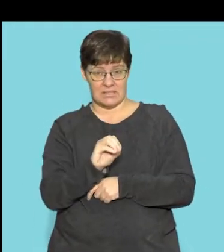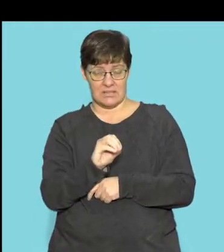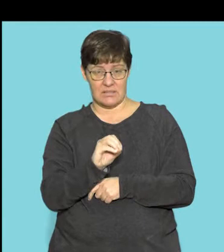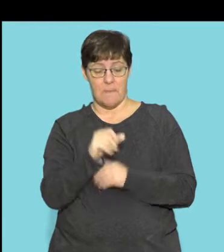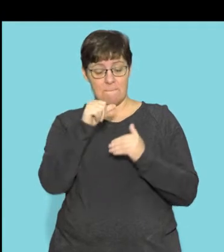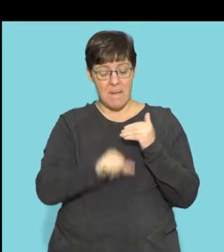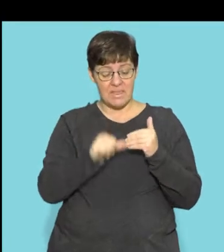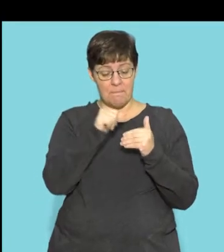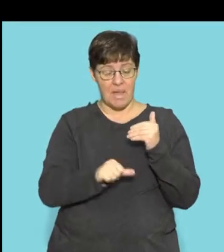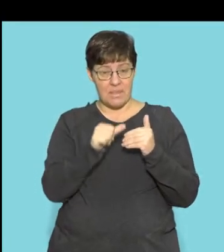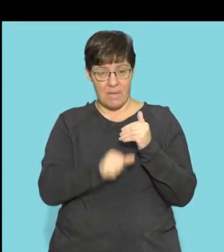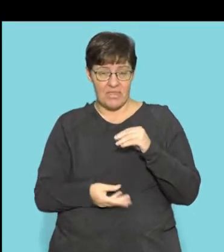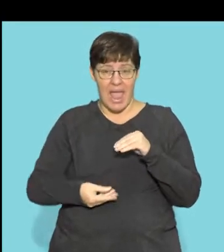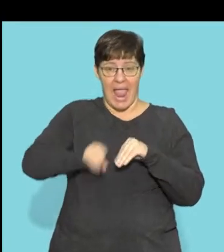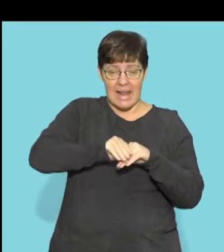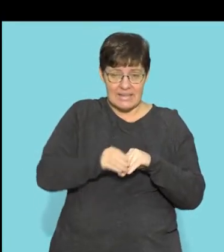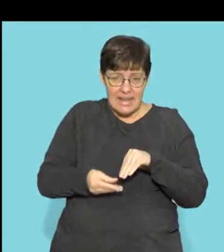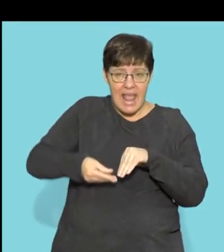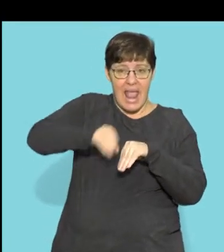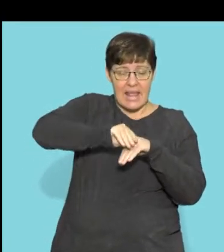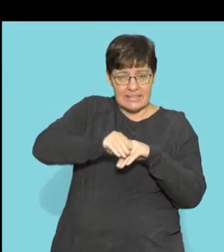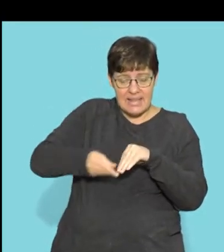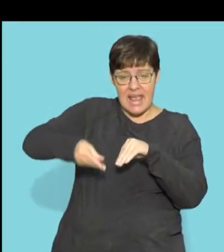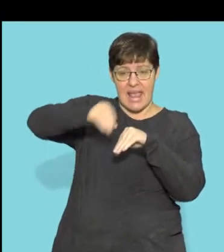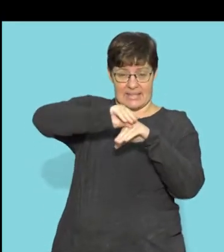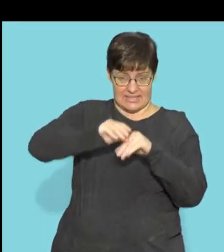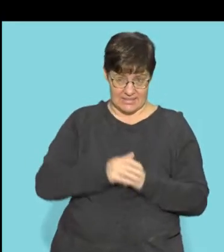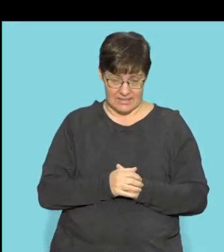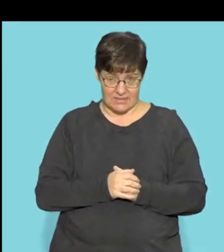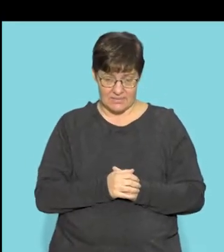compounded monthly means that you are then getting this